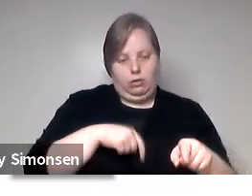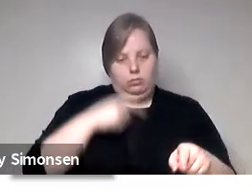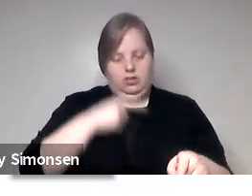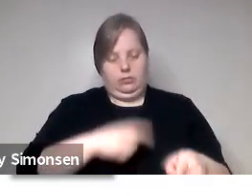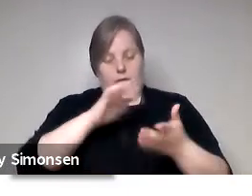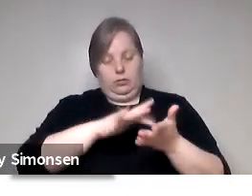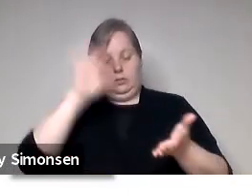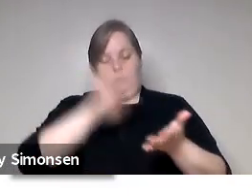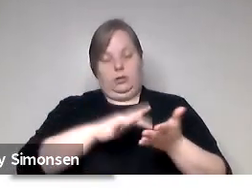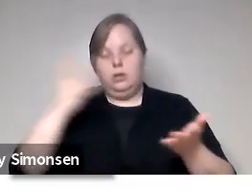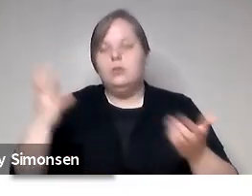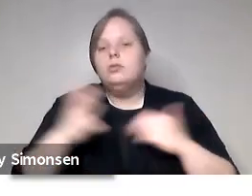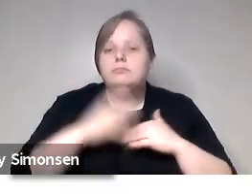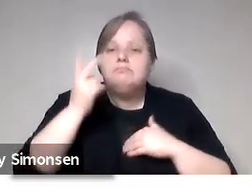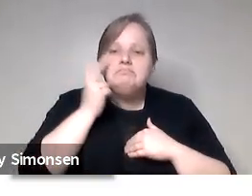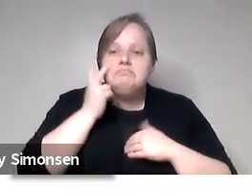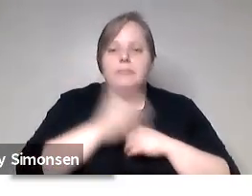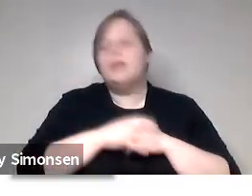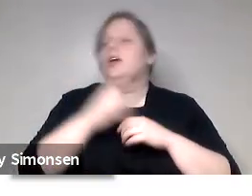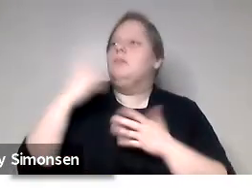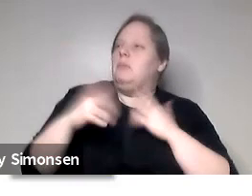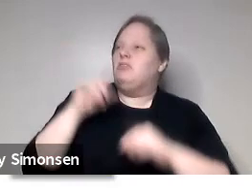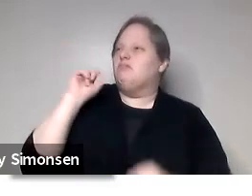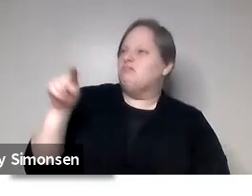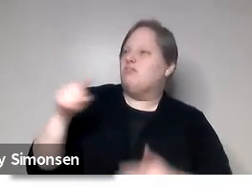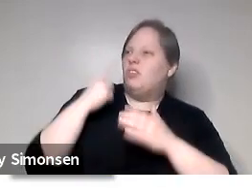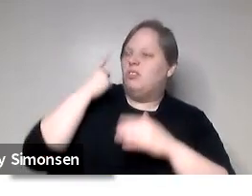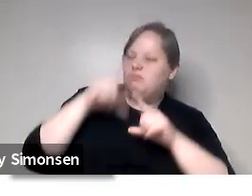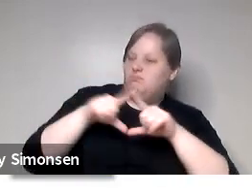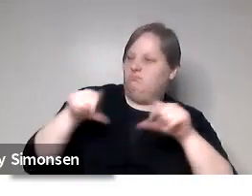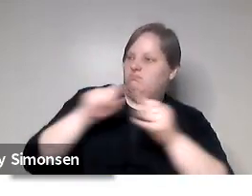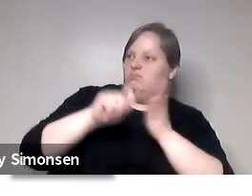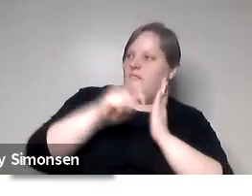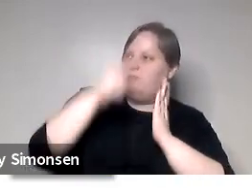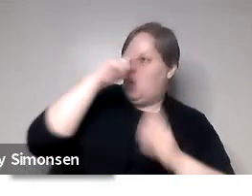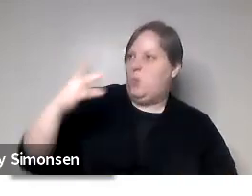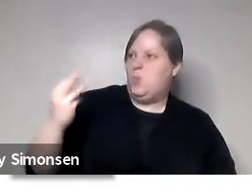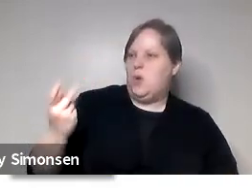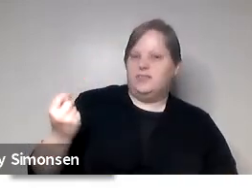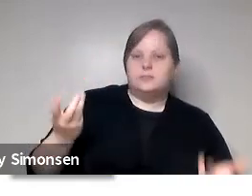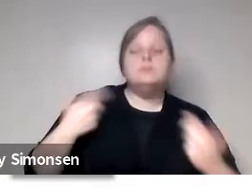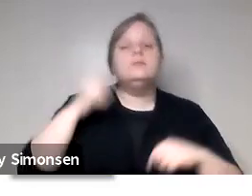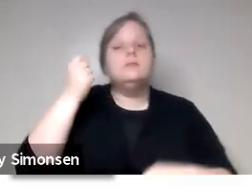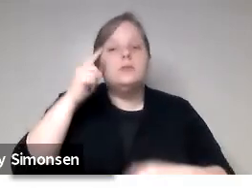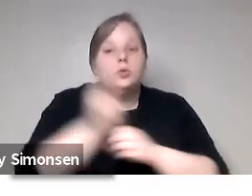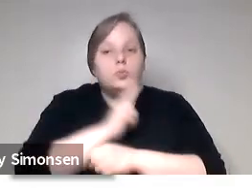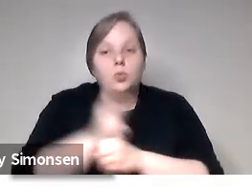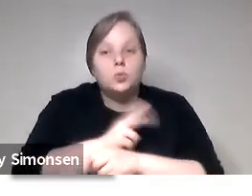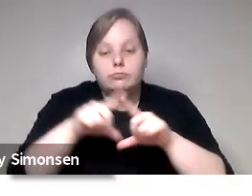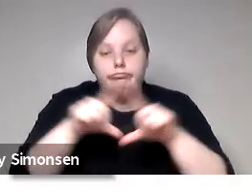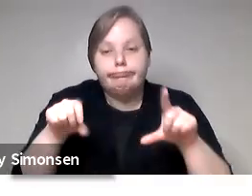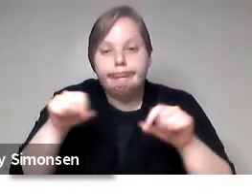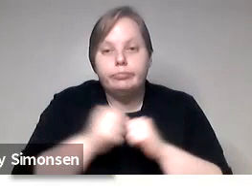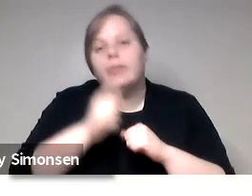card used for? Well, you're going to use that note card with a wide tip marker like a Sharpie or